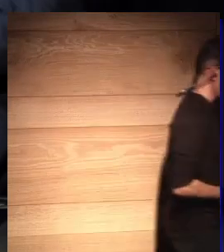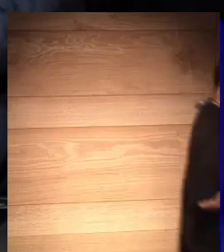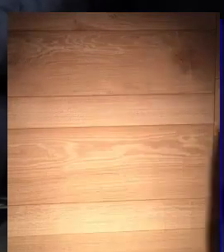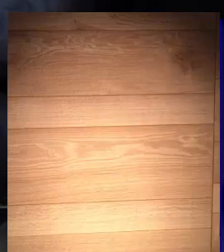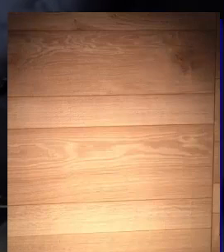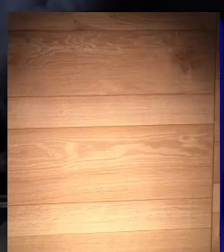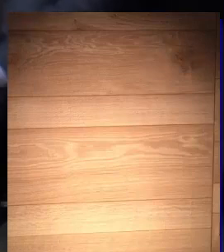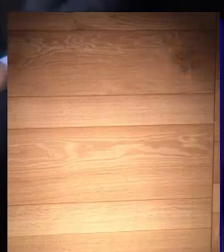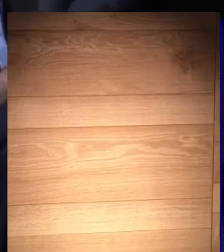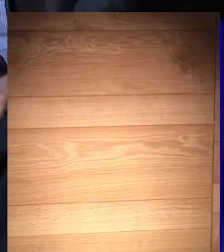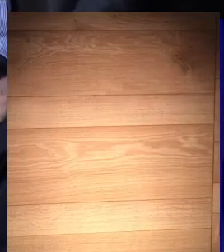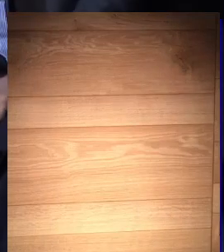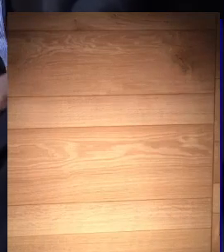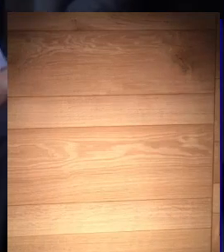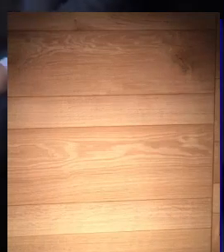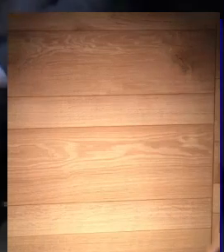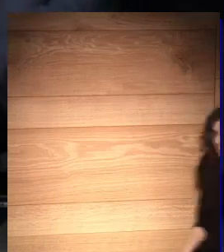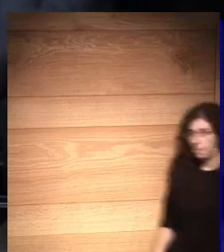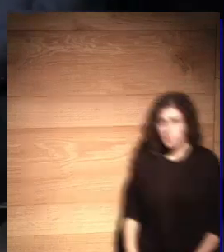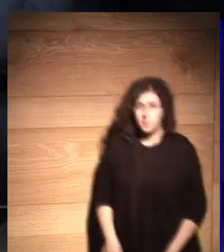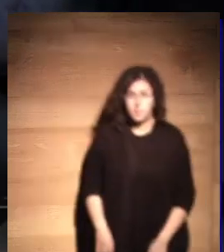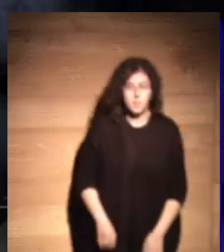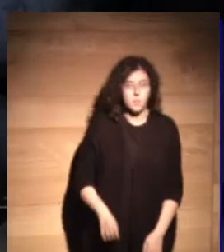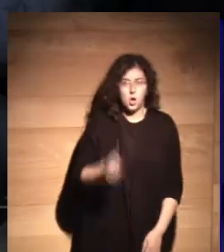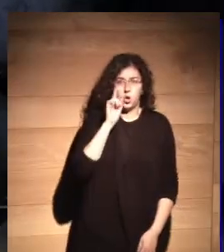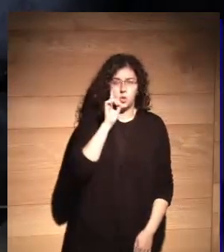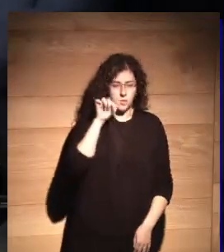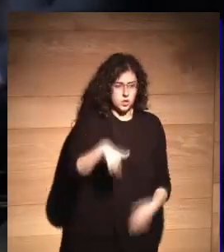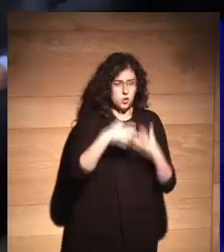work. I learned to push, yeah.